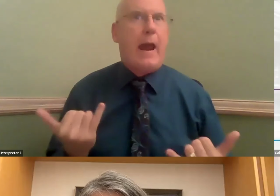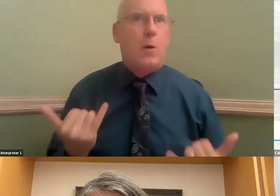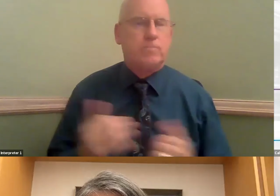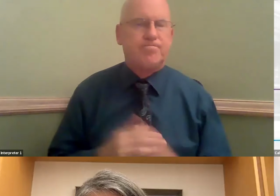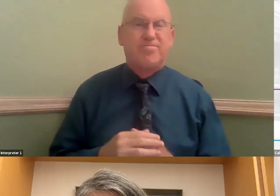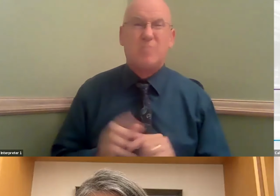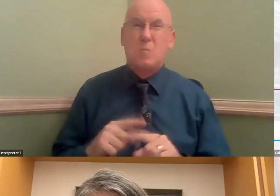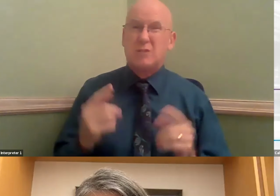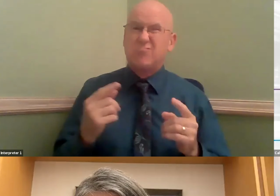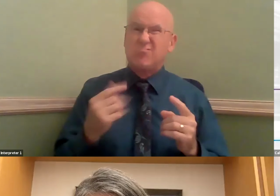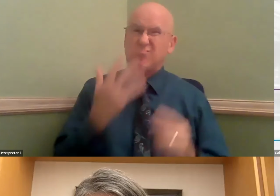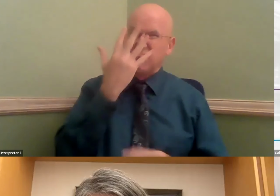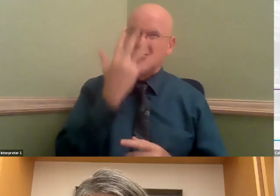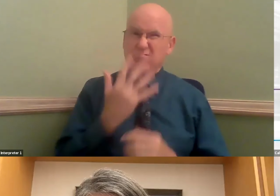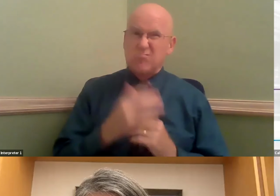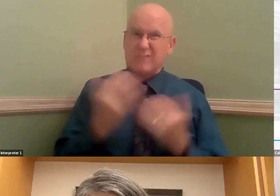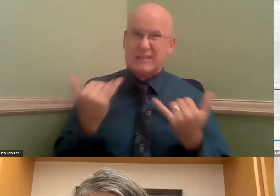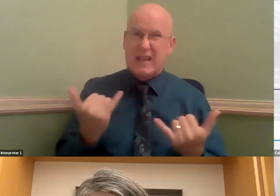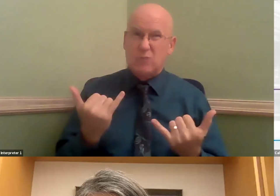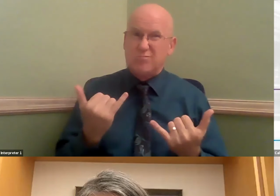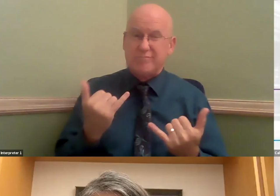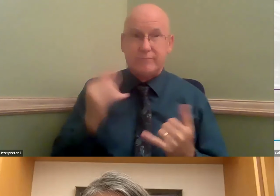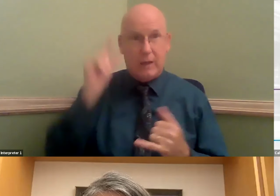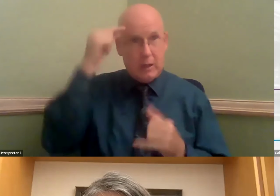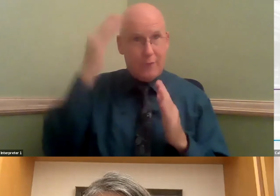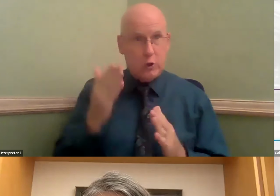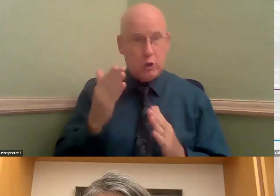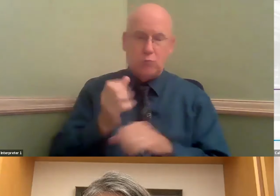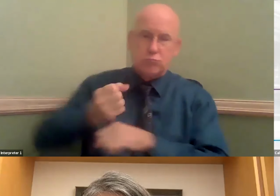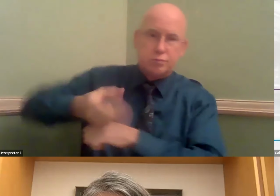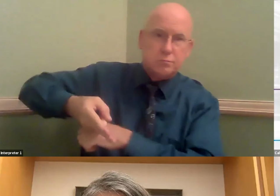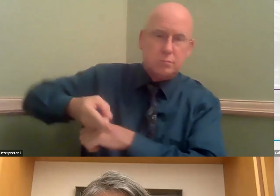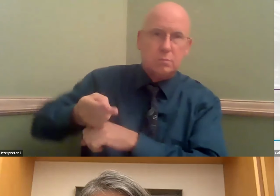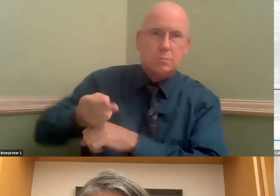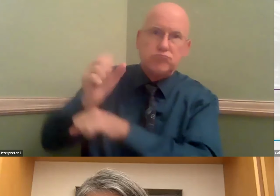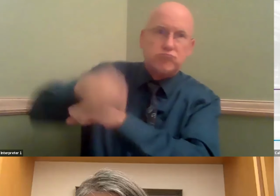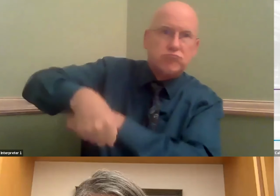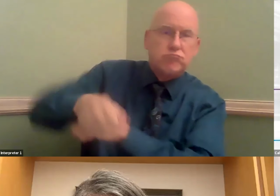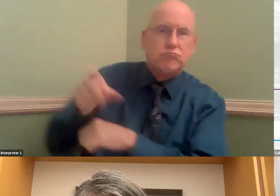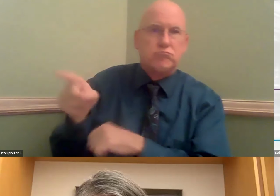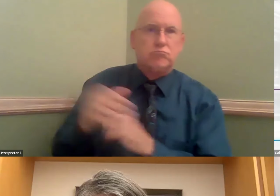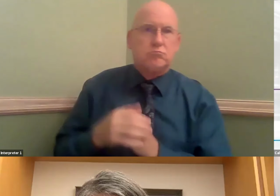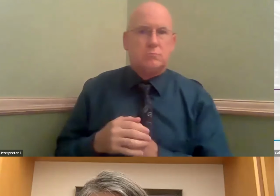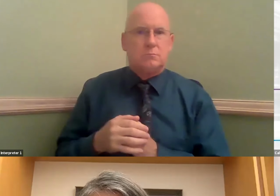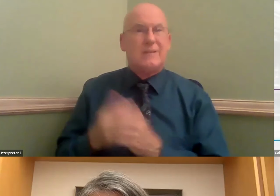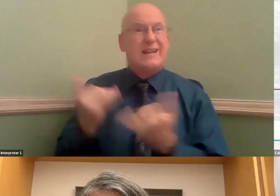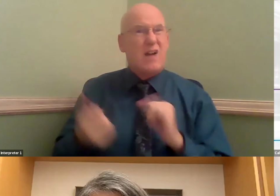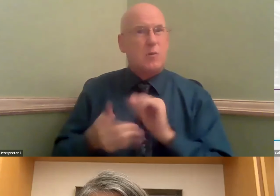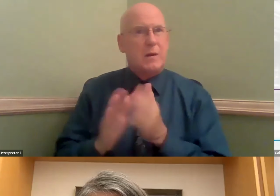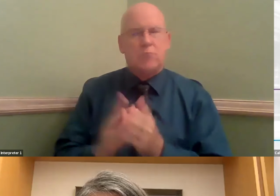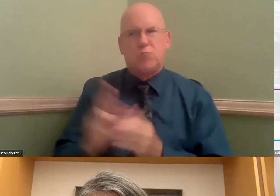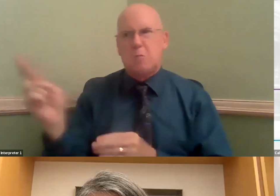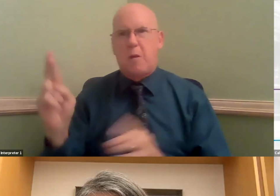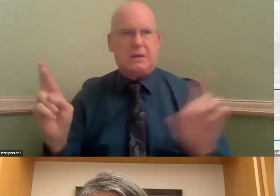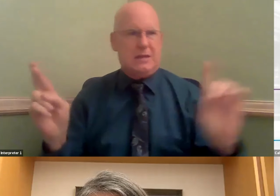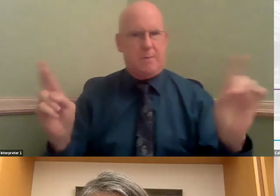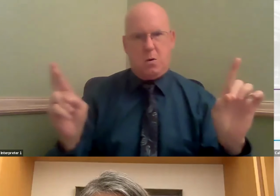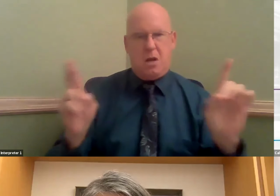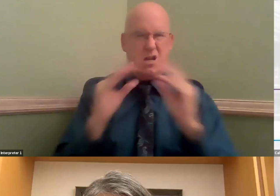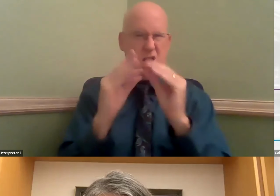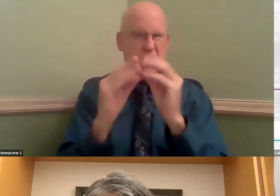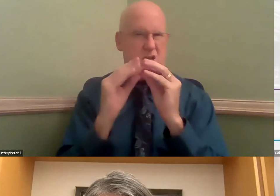unfortunately now we've been preempted by our governor. You know, I think that this has become highly partisan. I think, unfortunately,